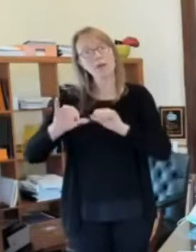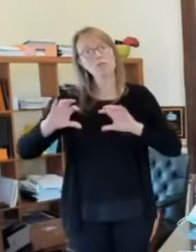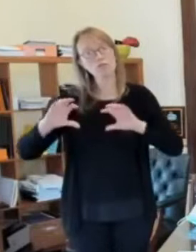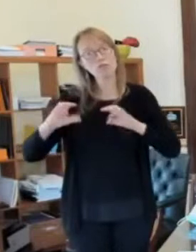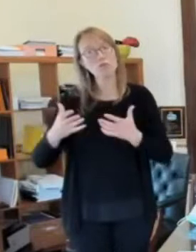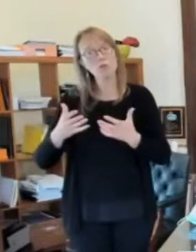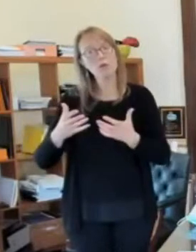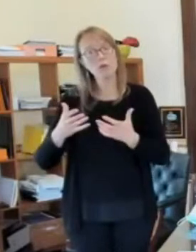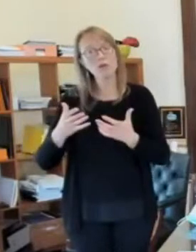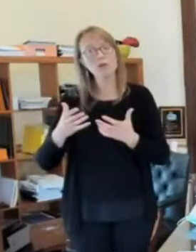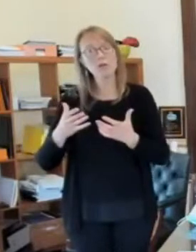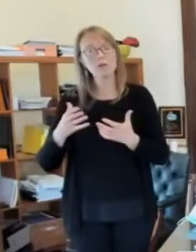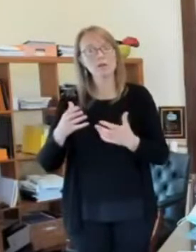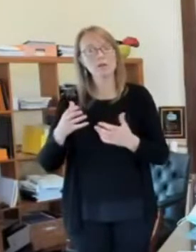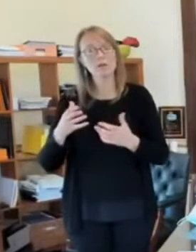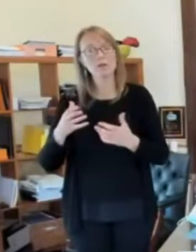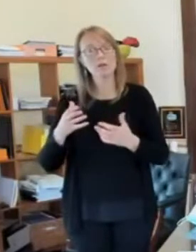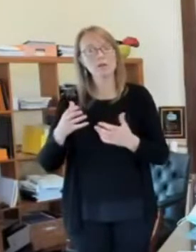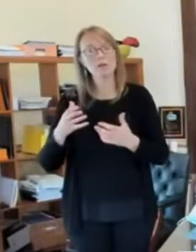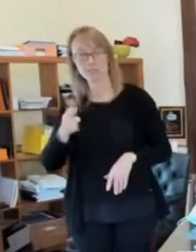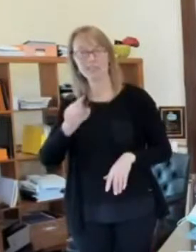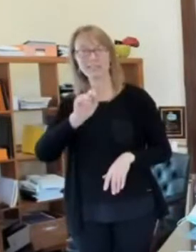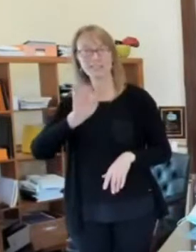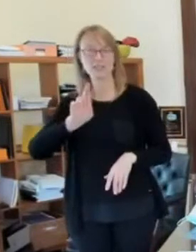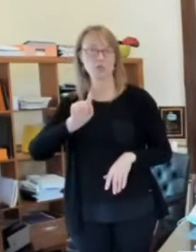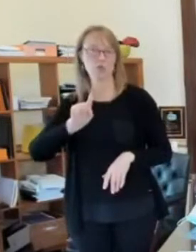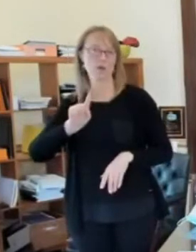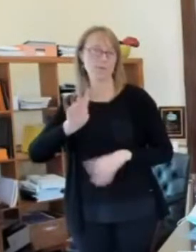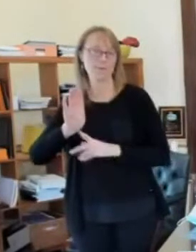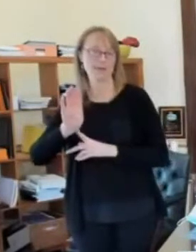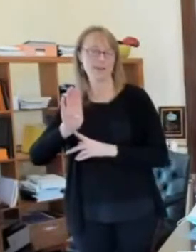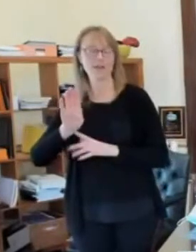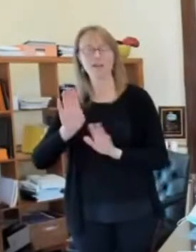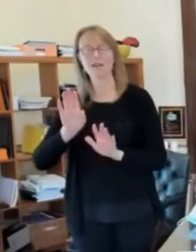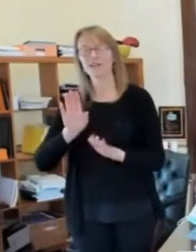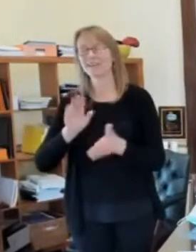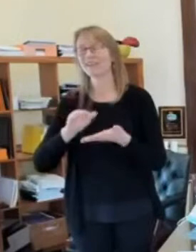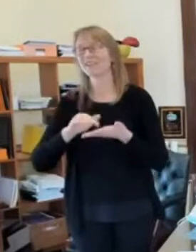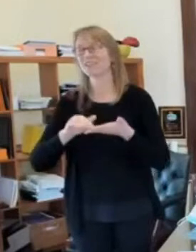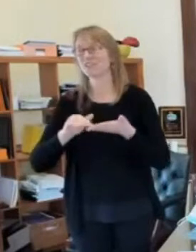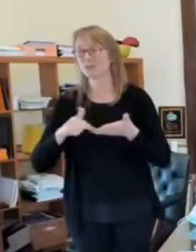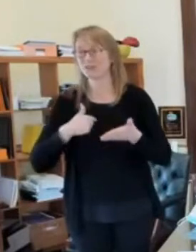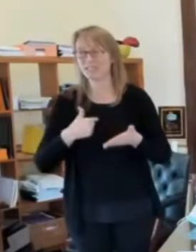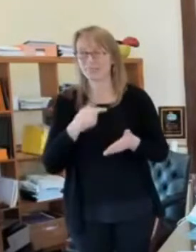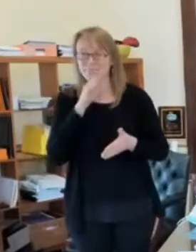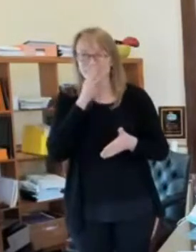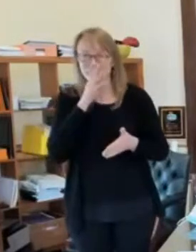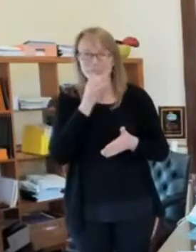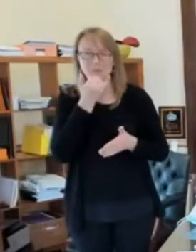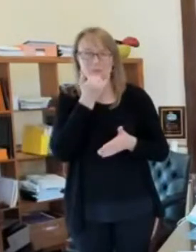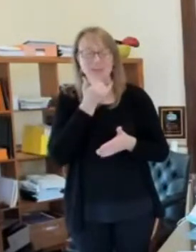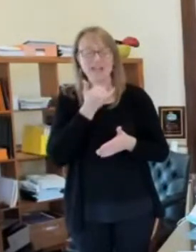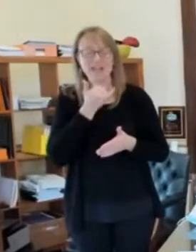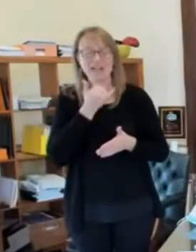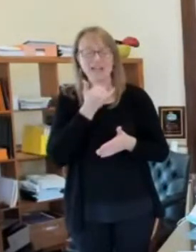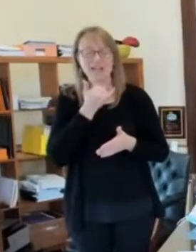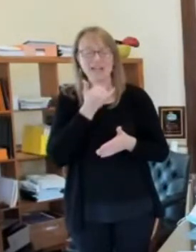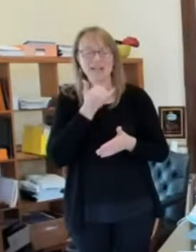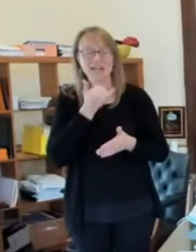Suzanne's question has to do with what the government. The terminology is a little bit difficult. It's phase 1A